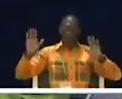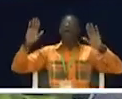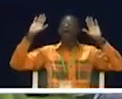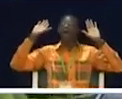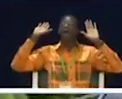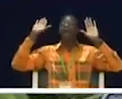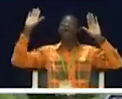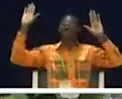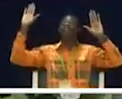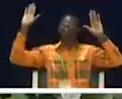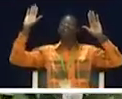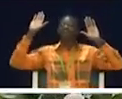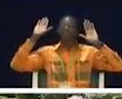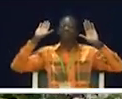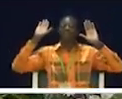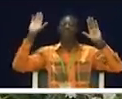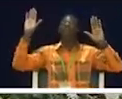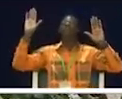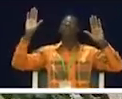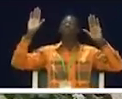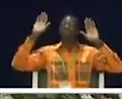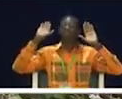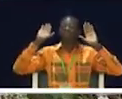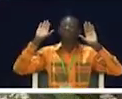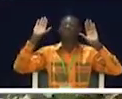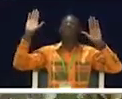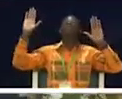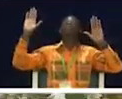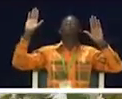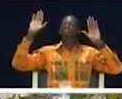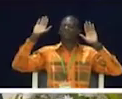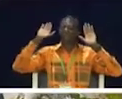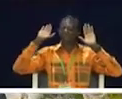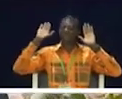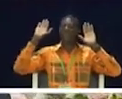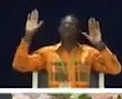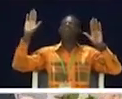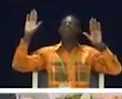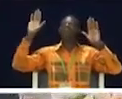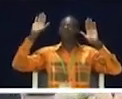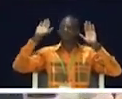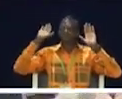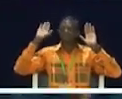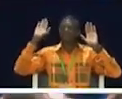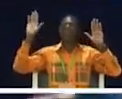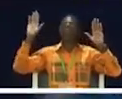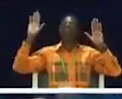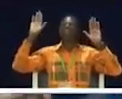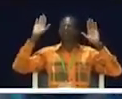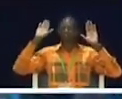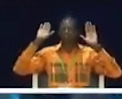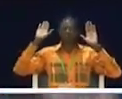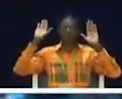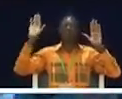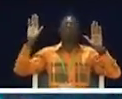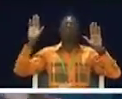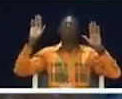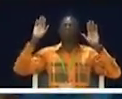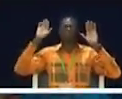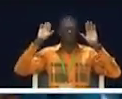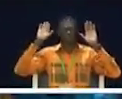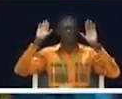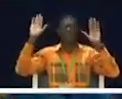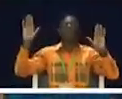Hallelujah, say. Wonderful, wonderful, wonderful, wonderful, wonderful.